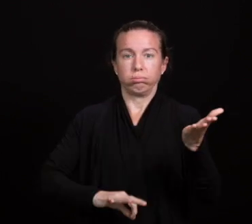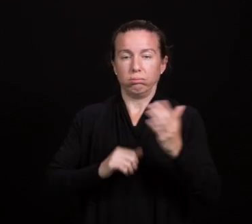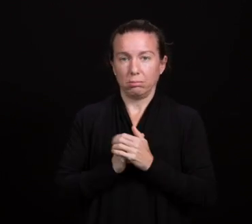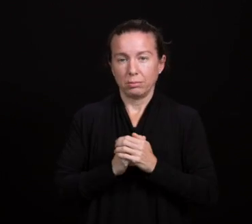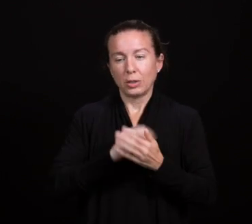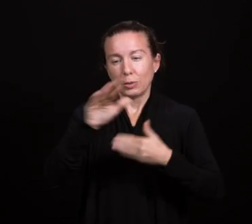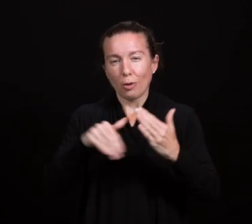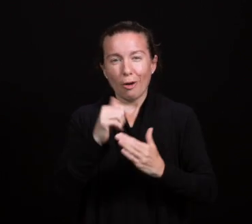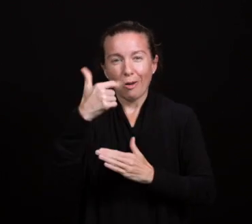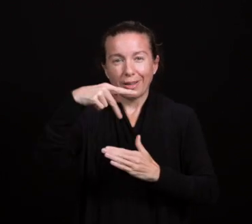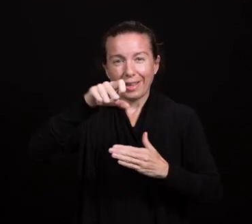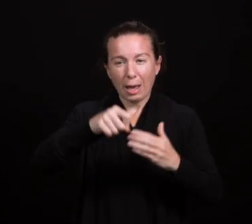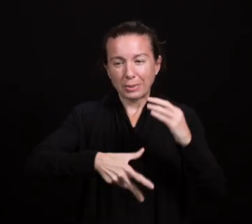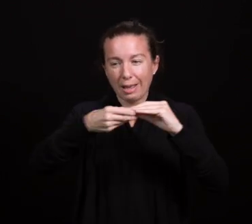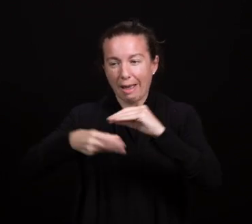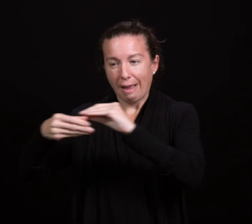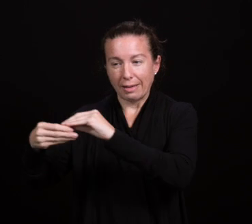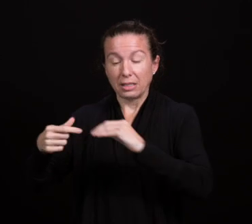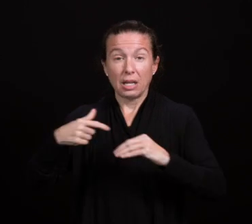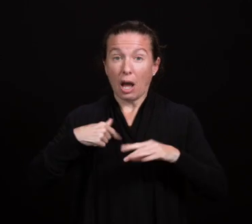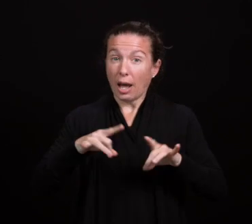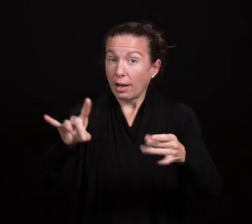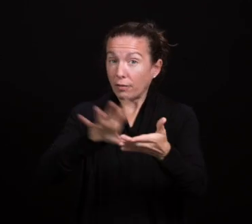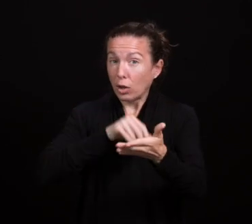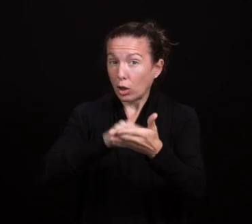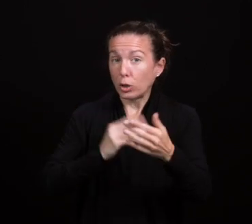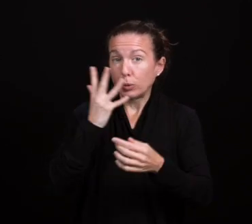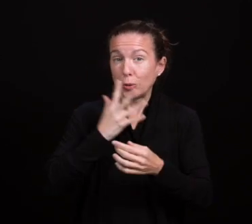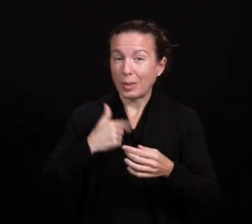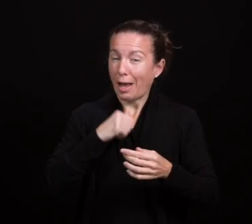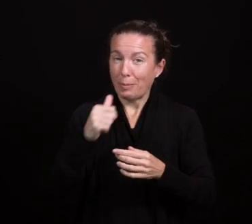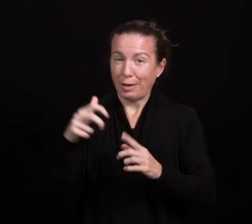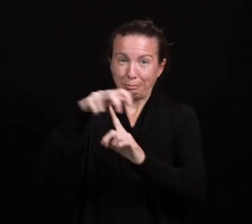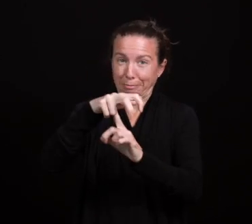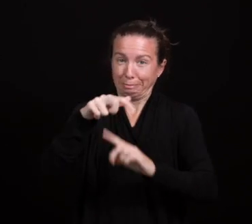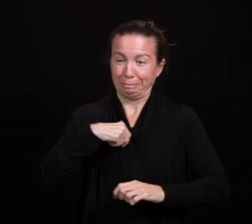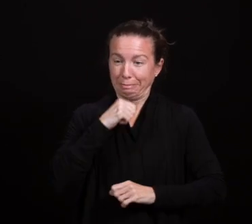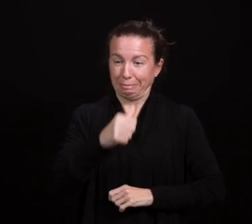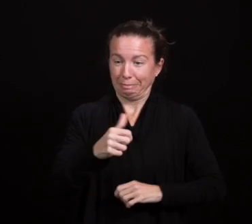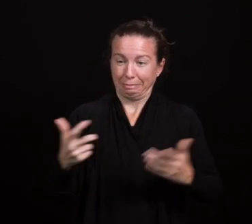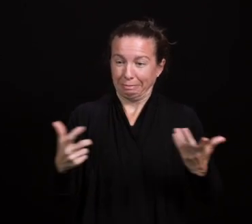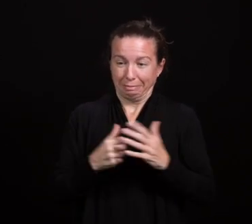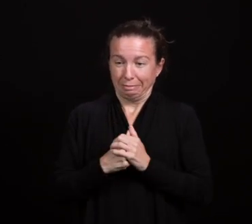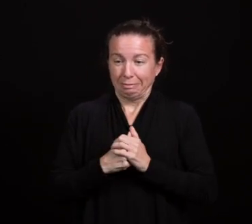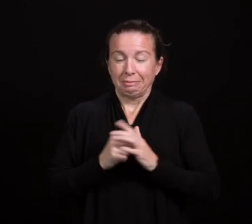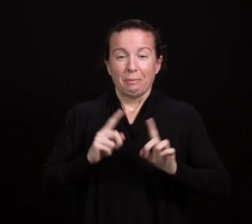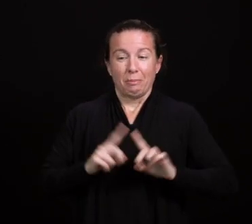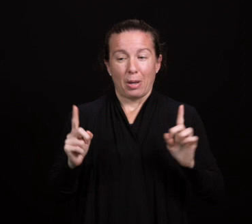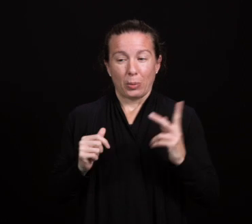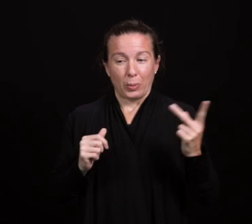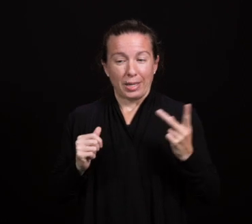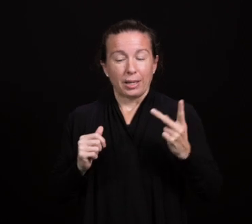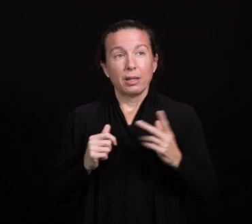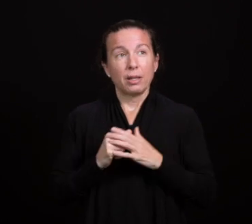it, nope. but I use it for her when we're reading at night. So there'll be words